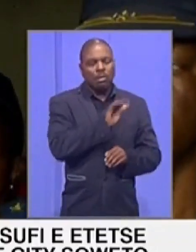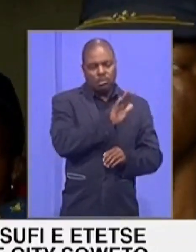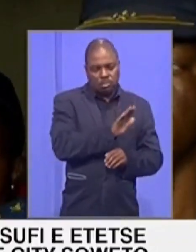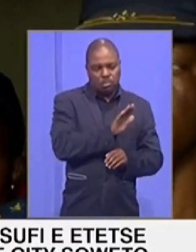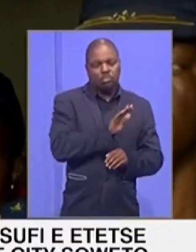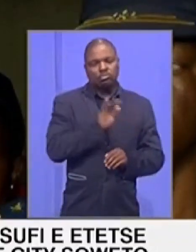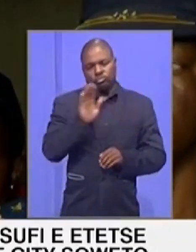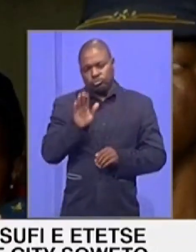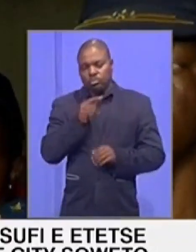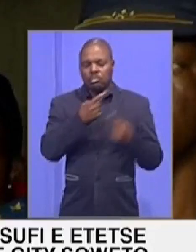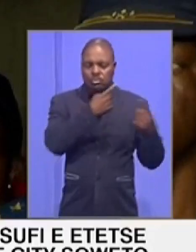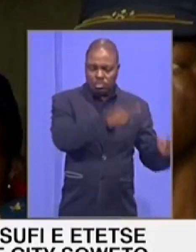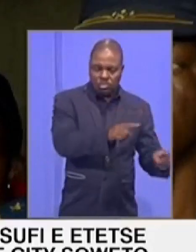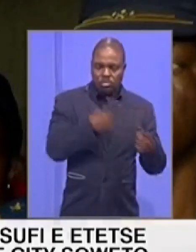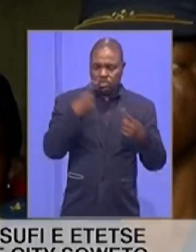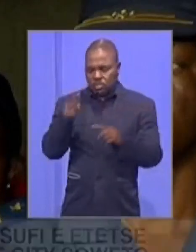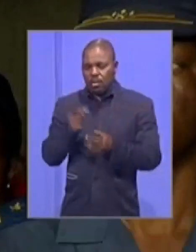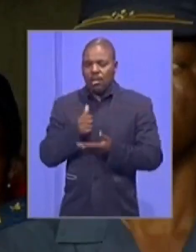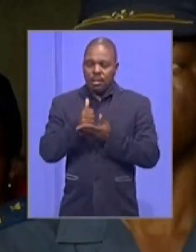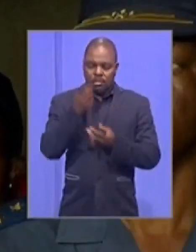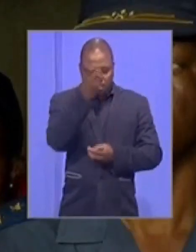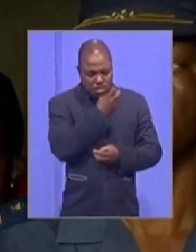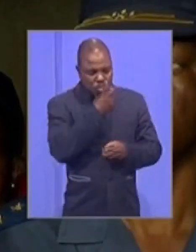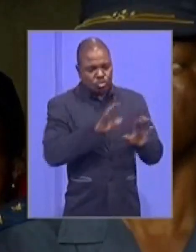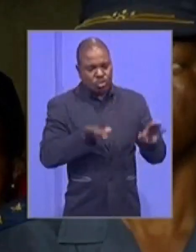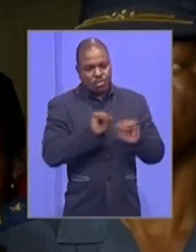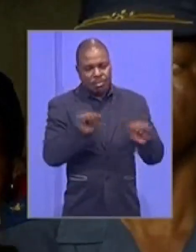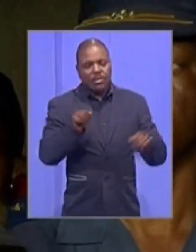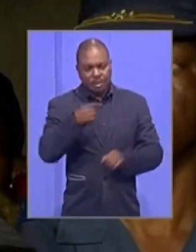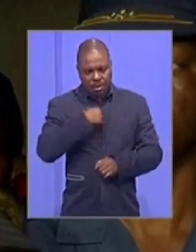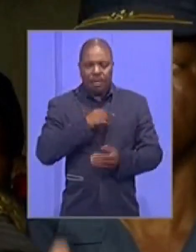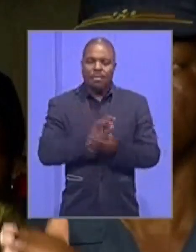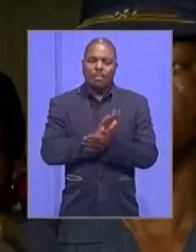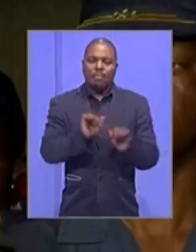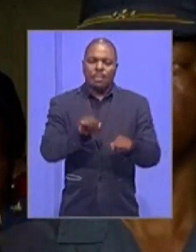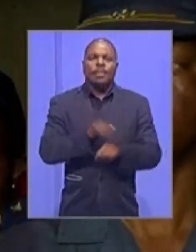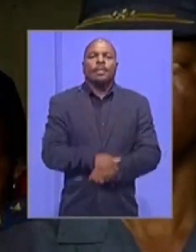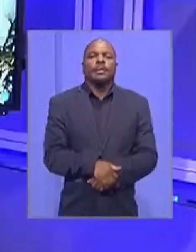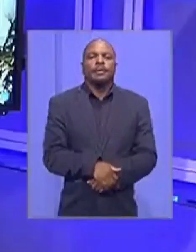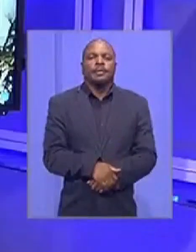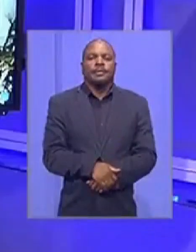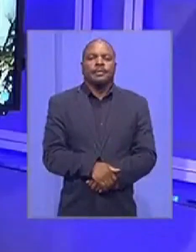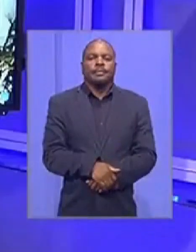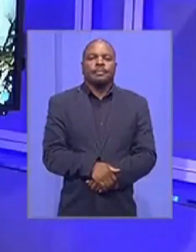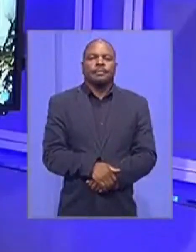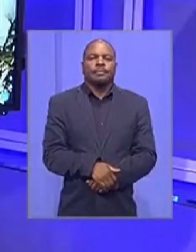and assisting them to go and look for their children. That's the part that I have.